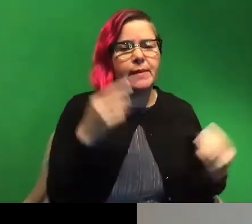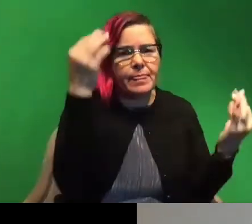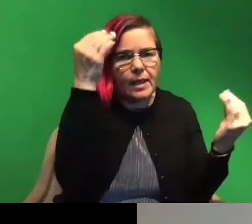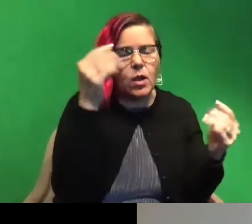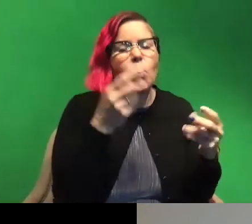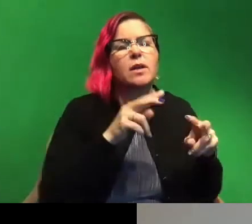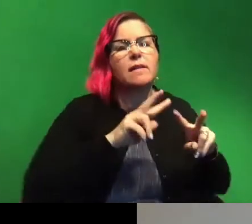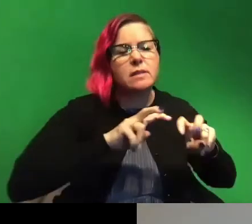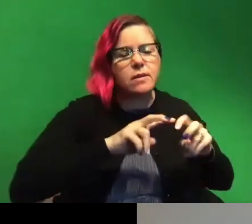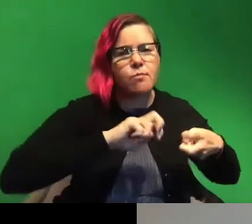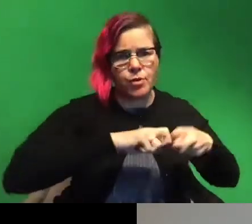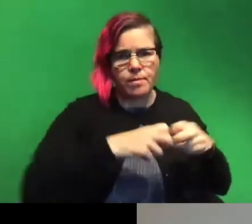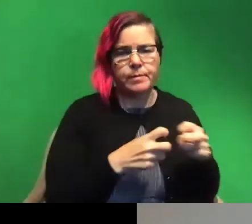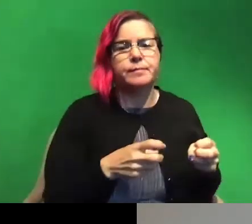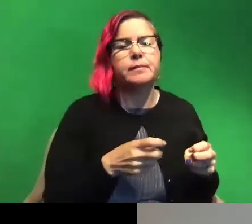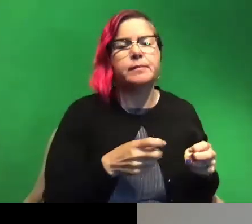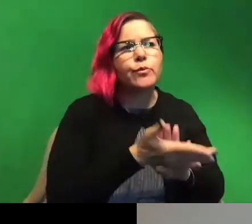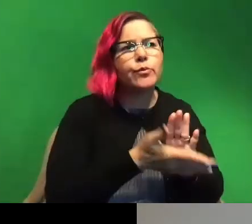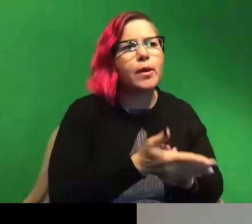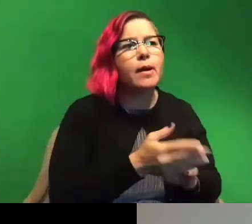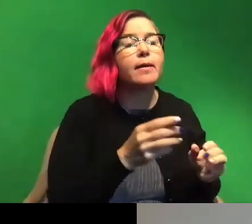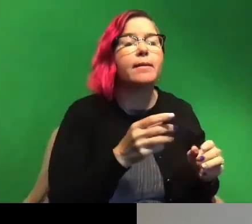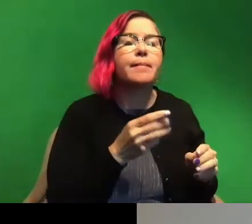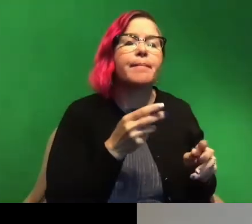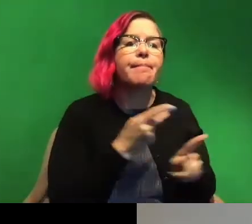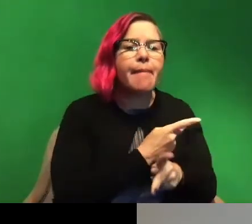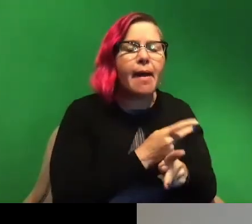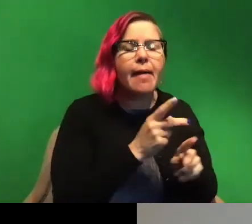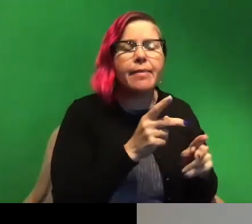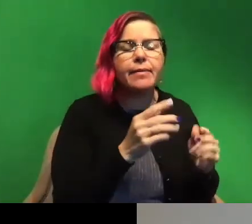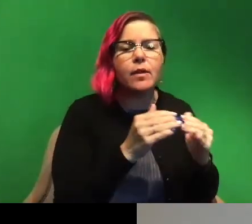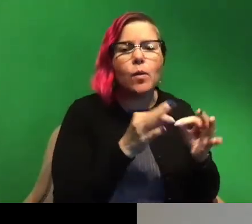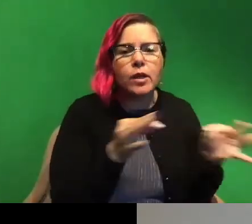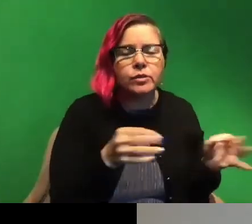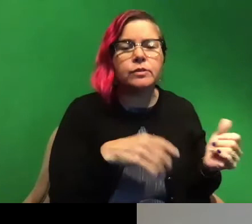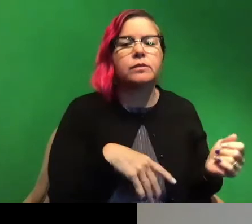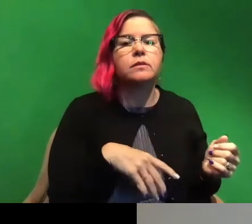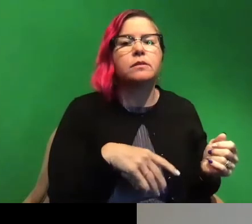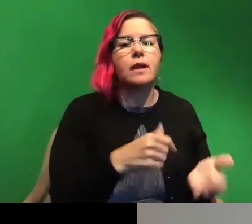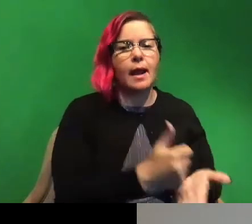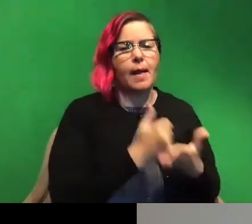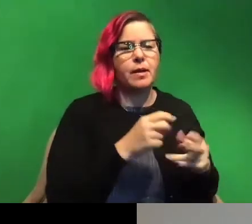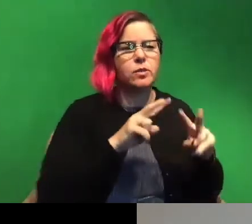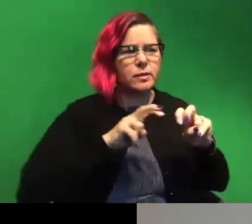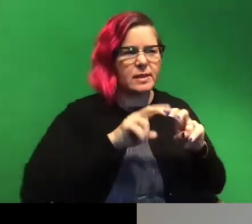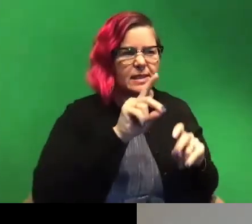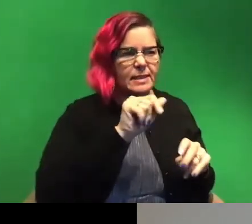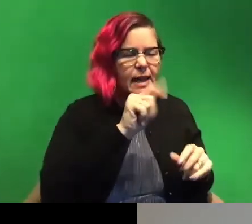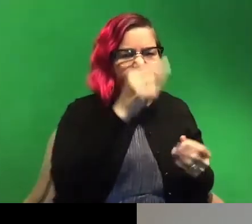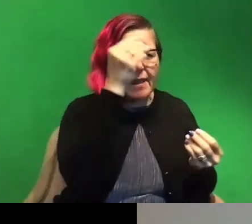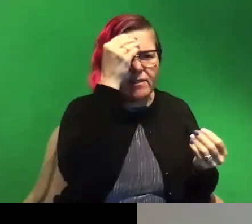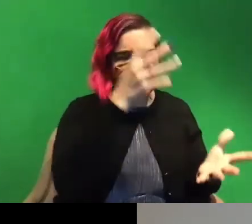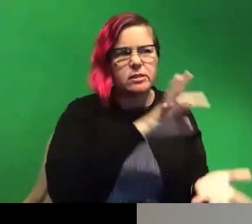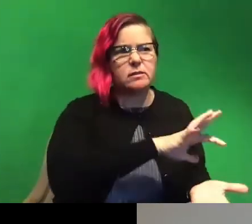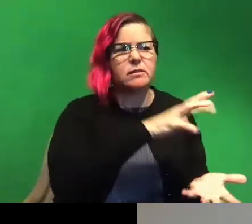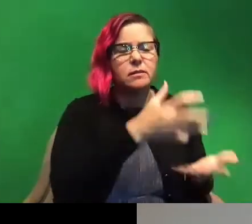out problems. And so it can run math equations. It can help us to, like I said, look at a bunch of data or information. That's a lot of what I